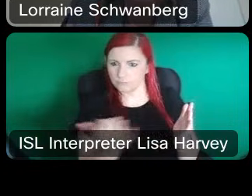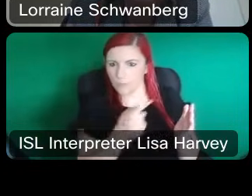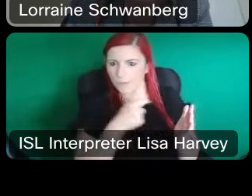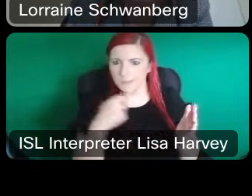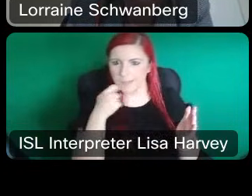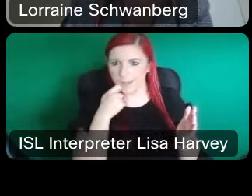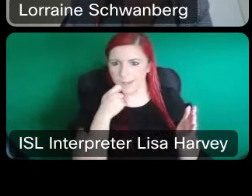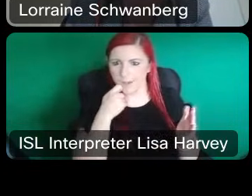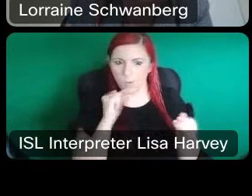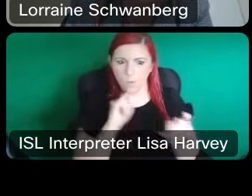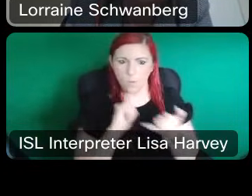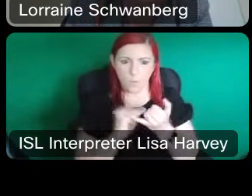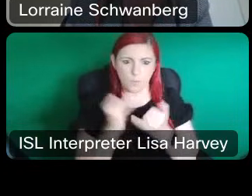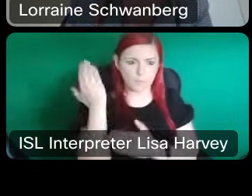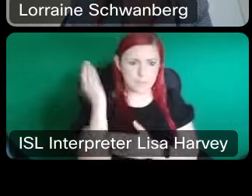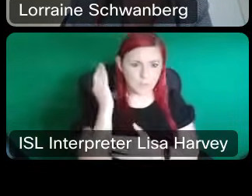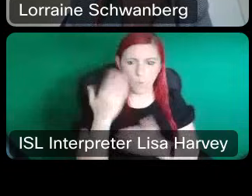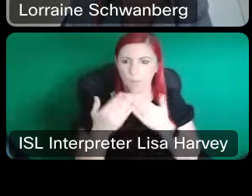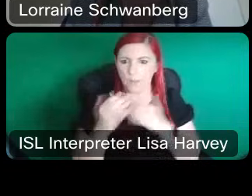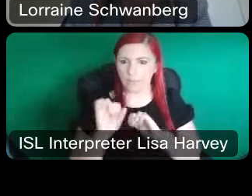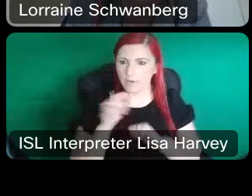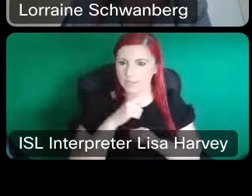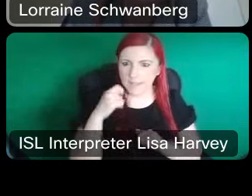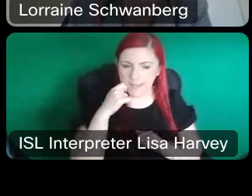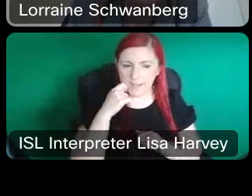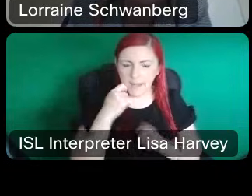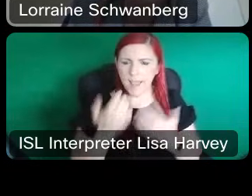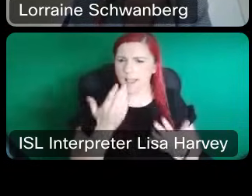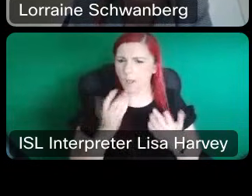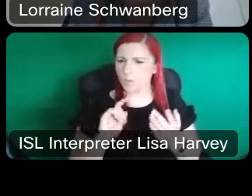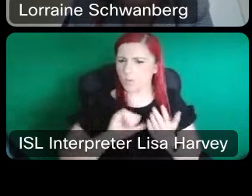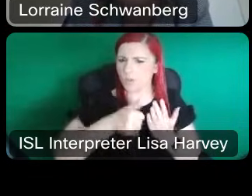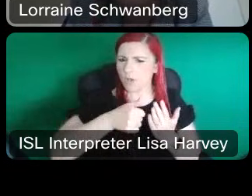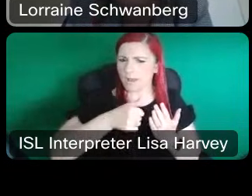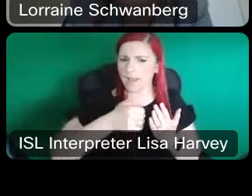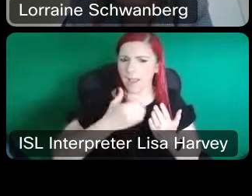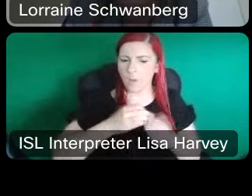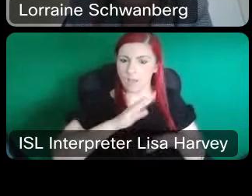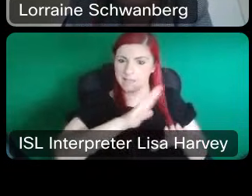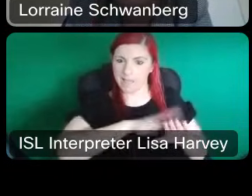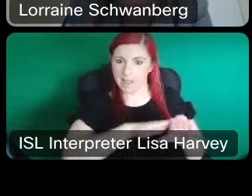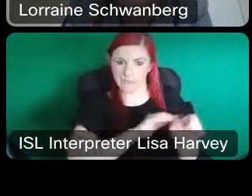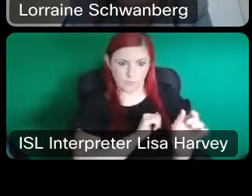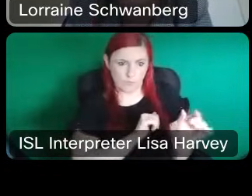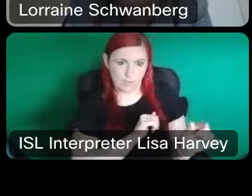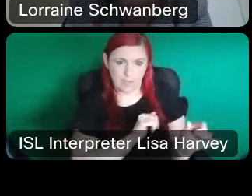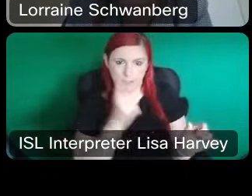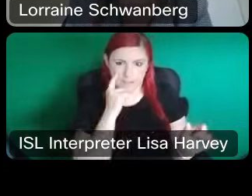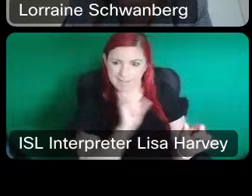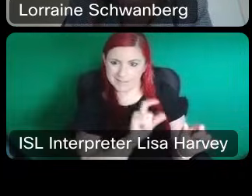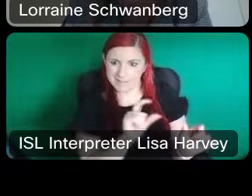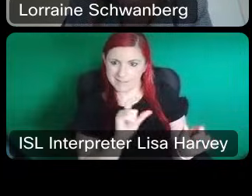the presenter during the webinar. To enable this function on your device, you see the little icon there that you just click on,